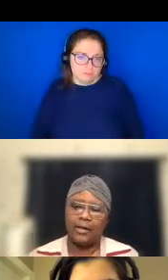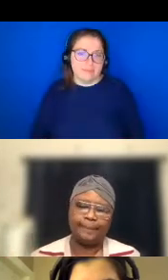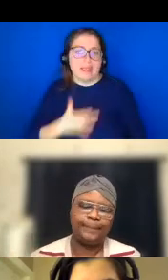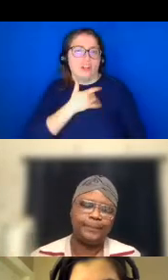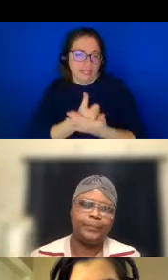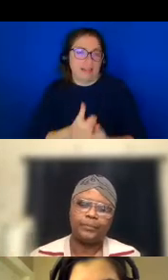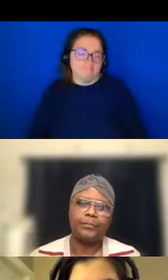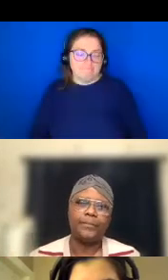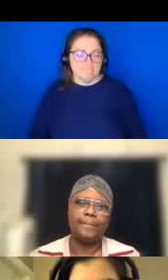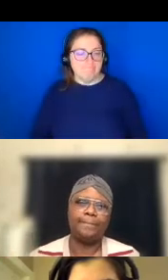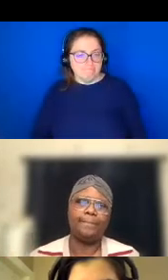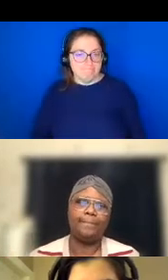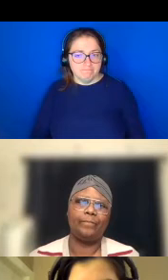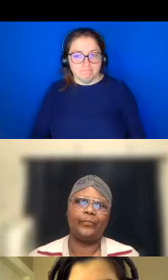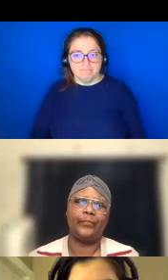attack.